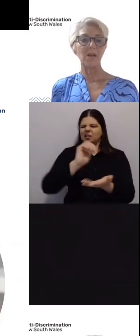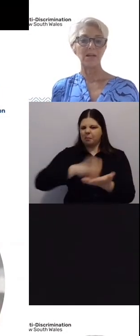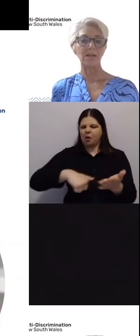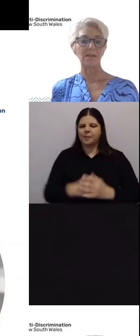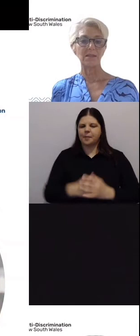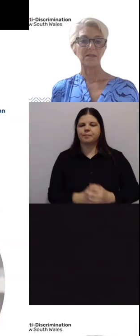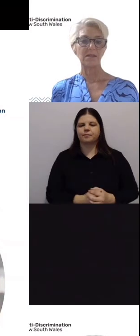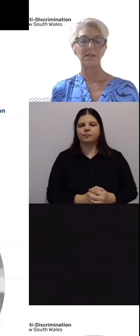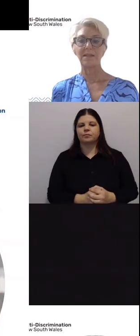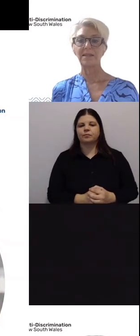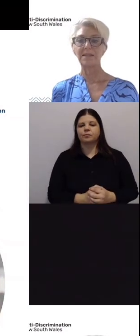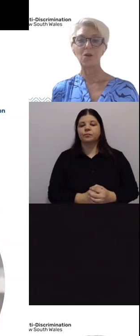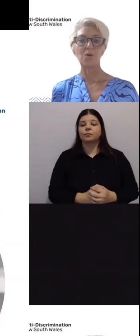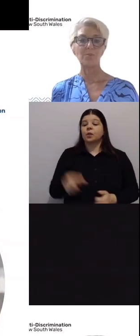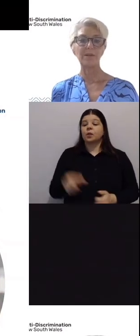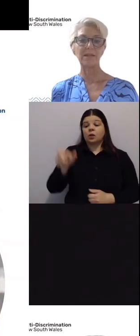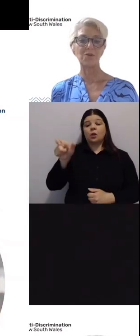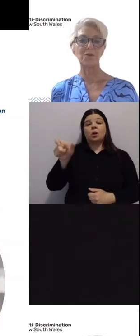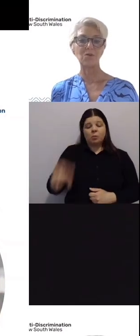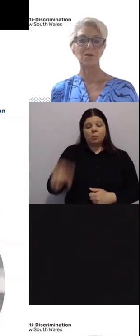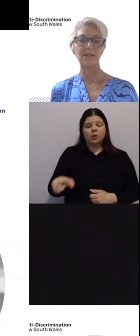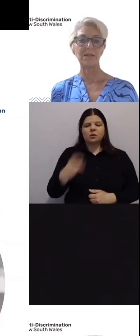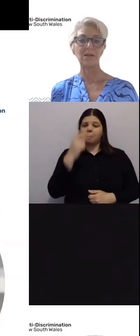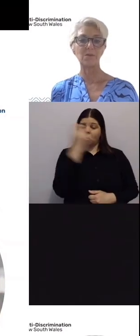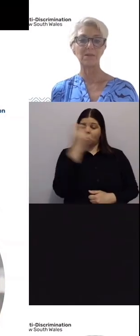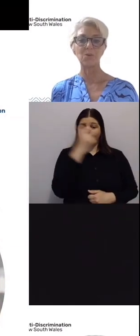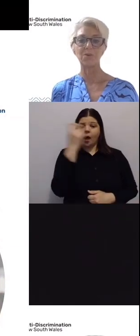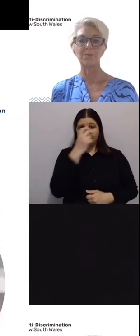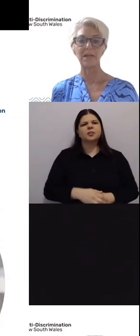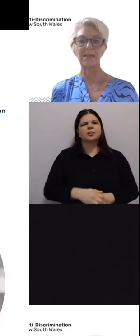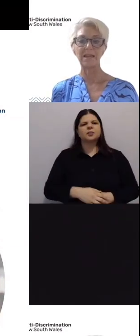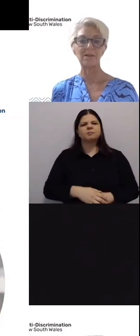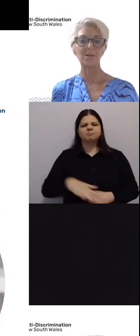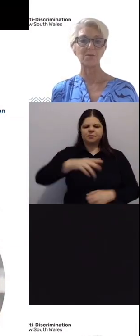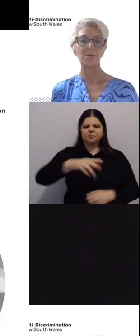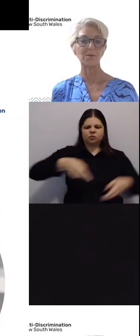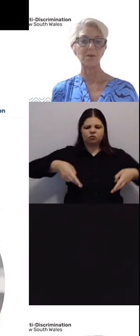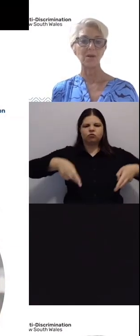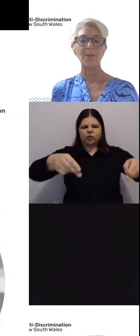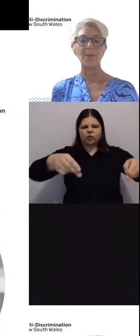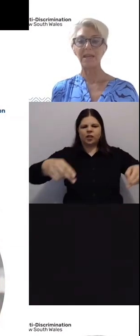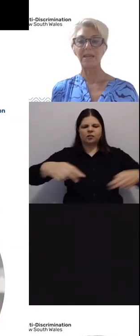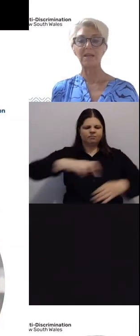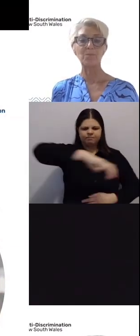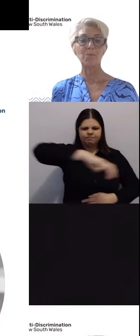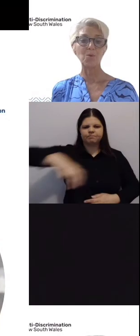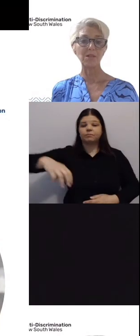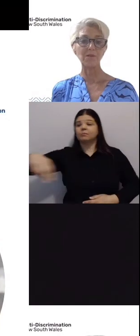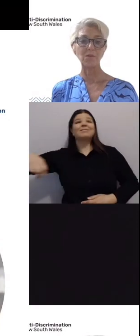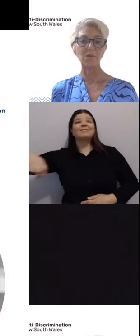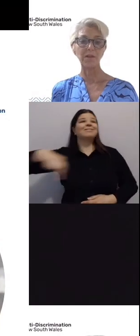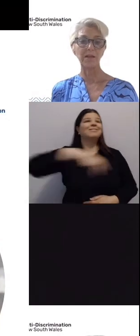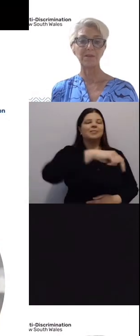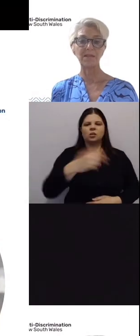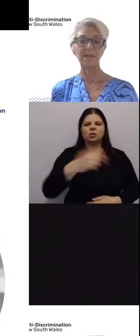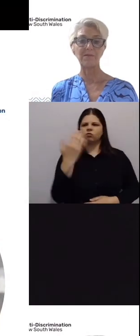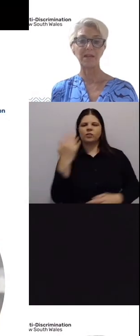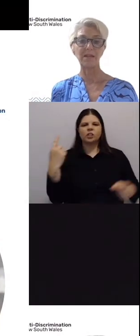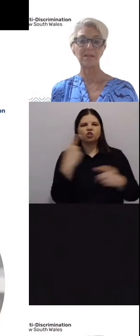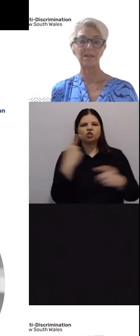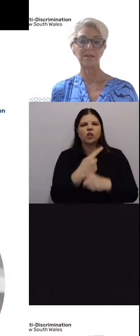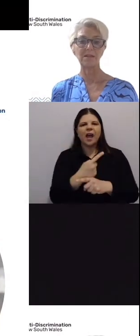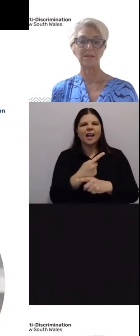Zhang is blind. His local pedestrian crossing was altered by the council, making it more difficult for him